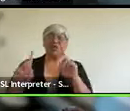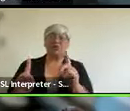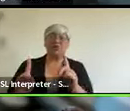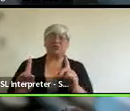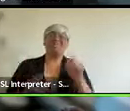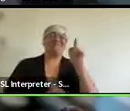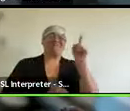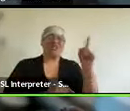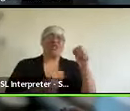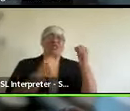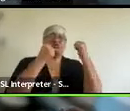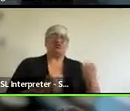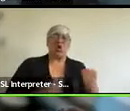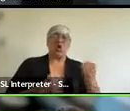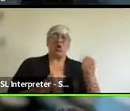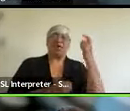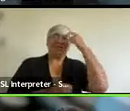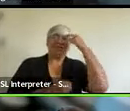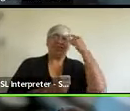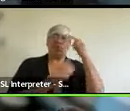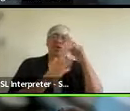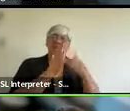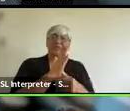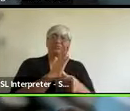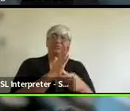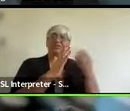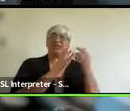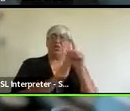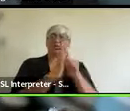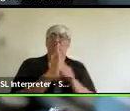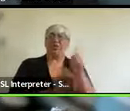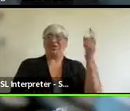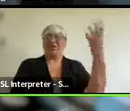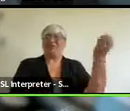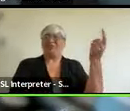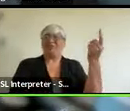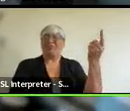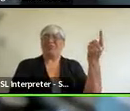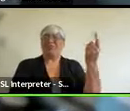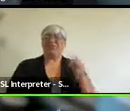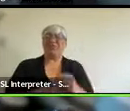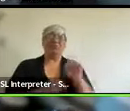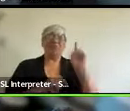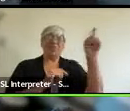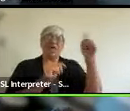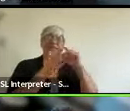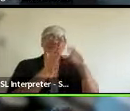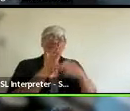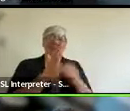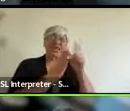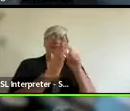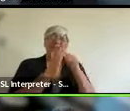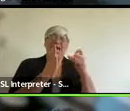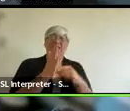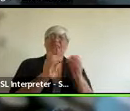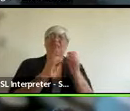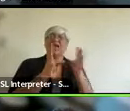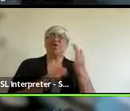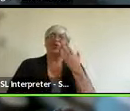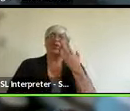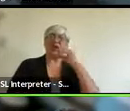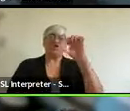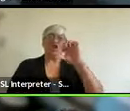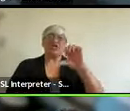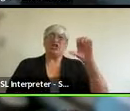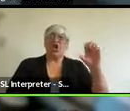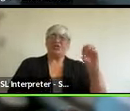robust, enforceable, sensible accessibility legislation. The Americans with Disabilities Act was introduced in 1990. That's 33